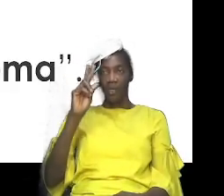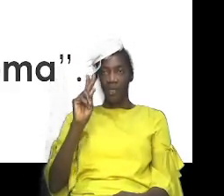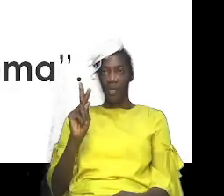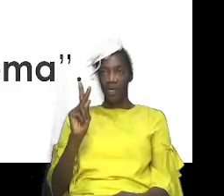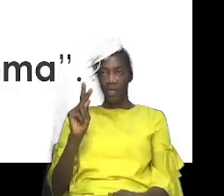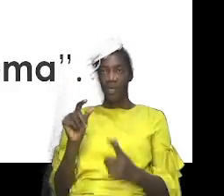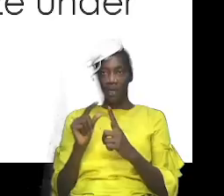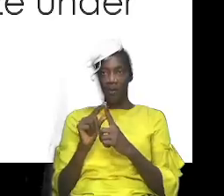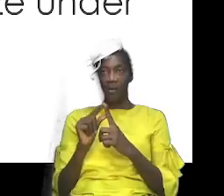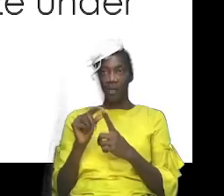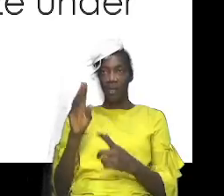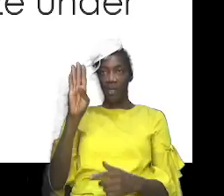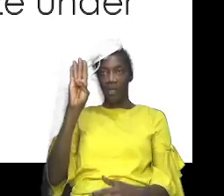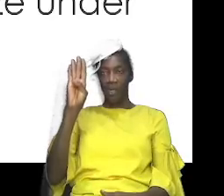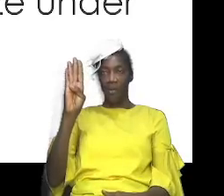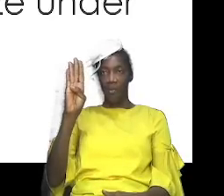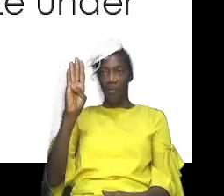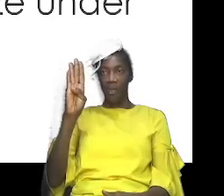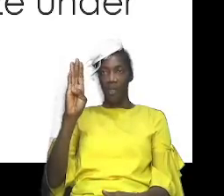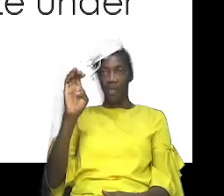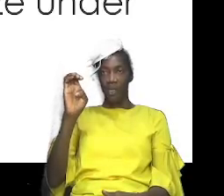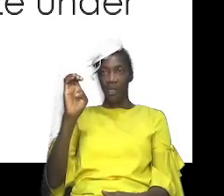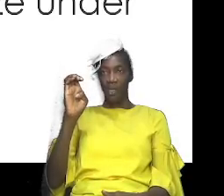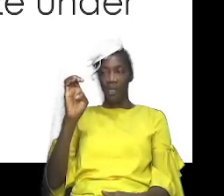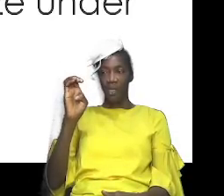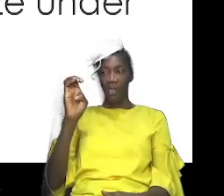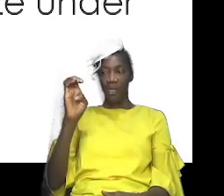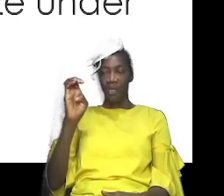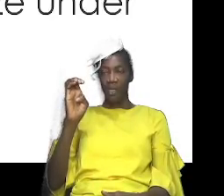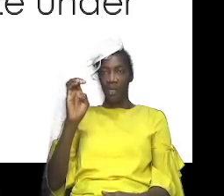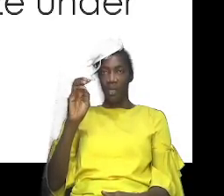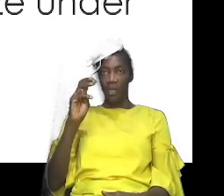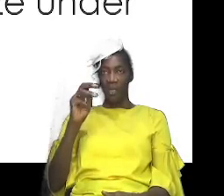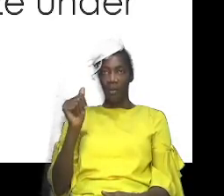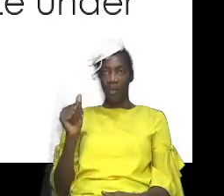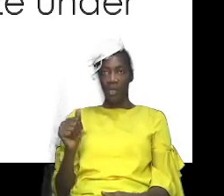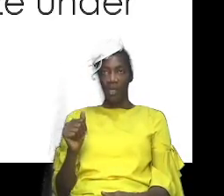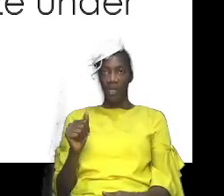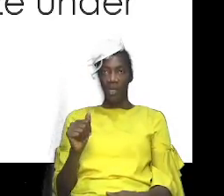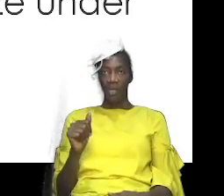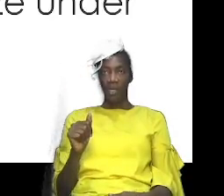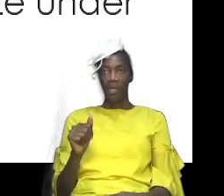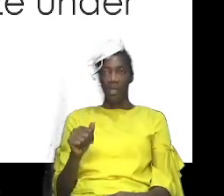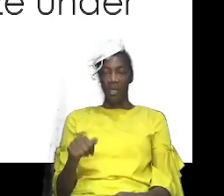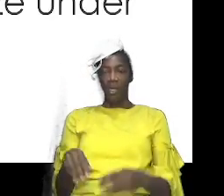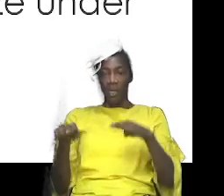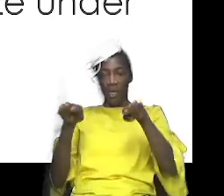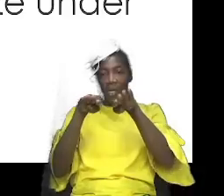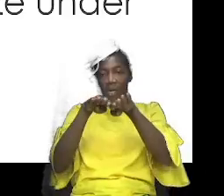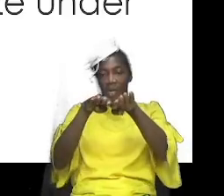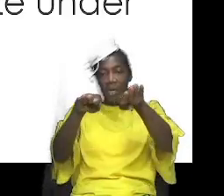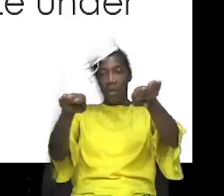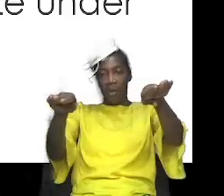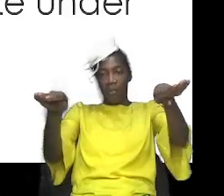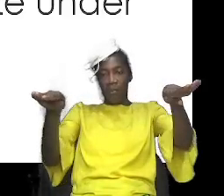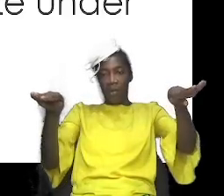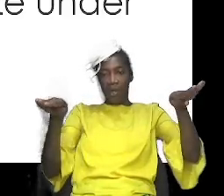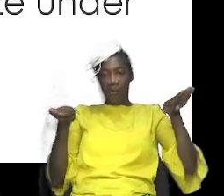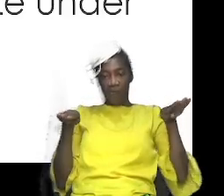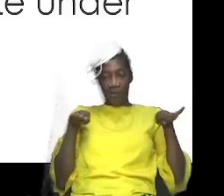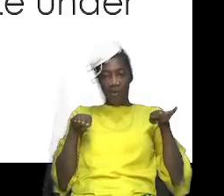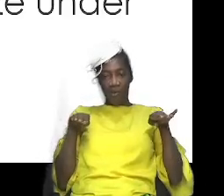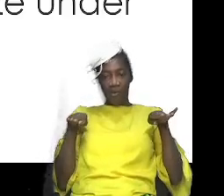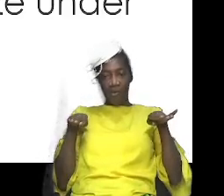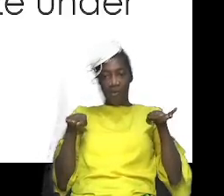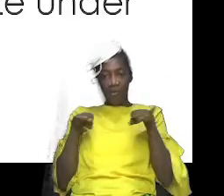the judgment seat of Christ. And it refers to a platform, like a stand, a raised platform